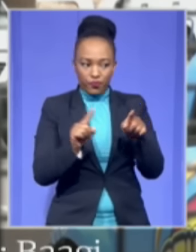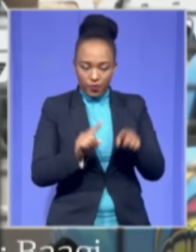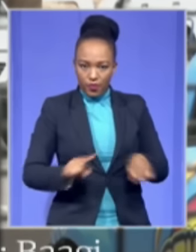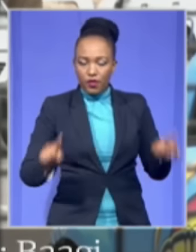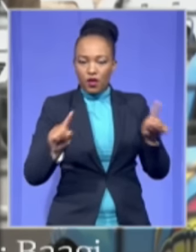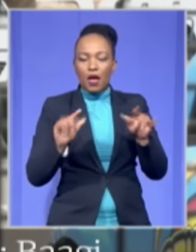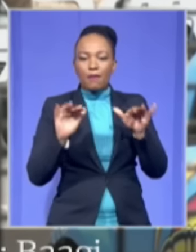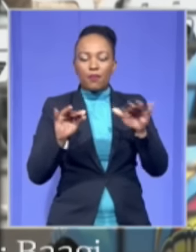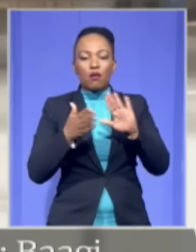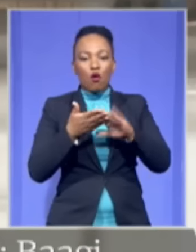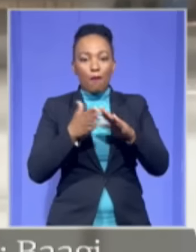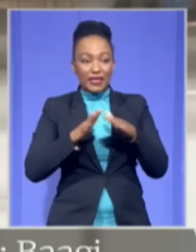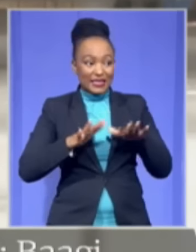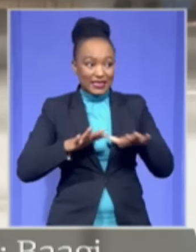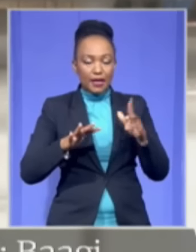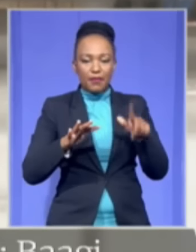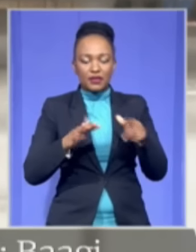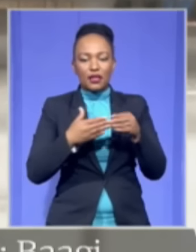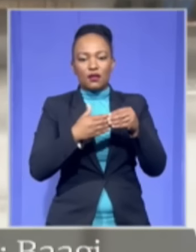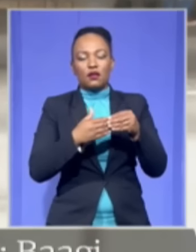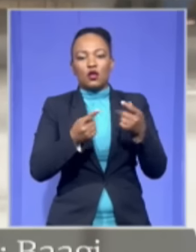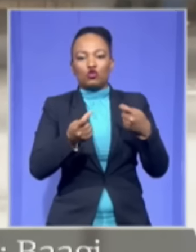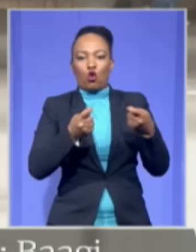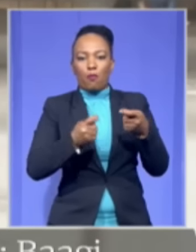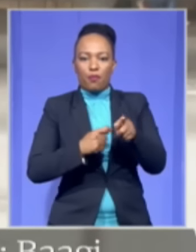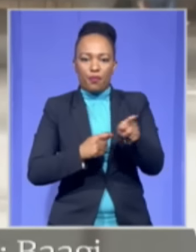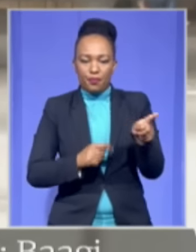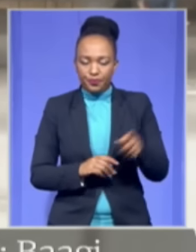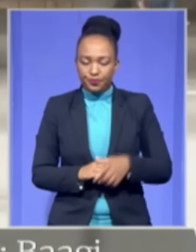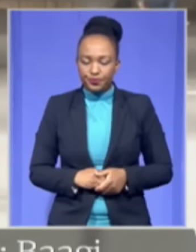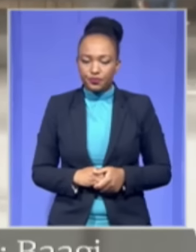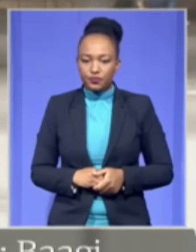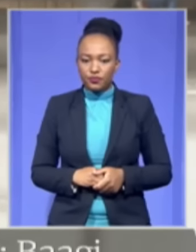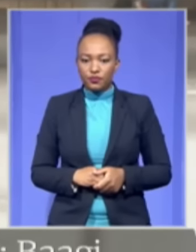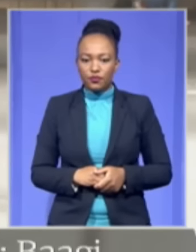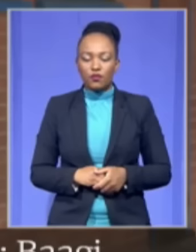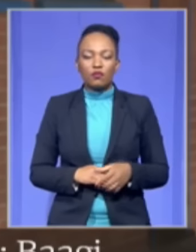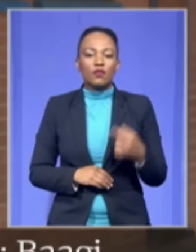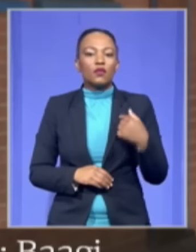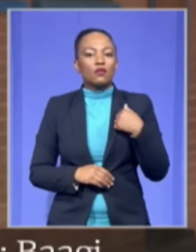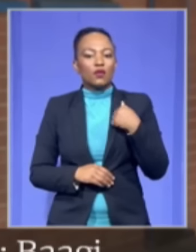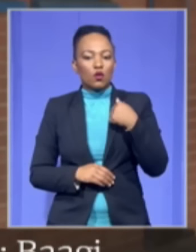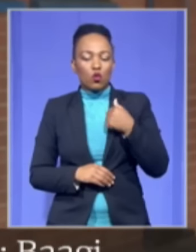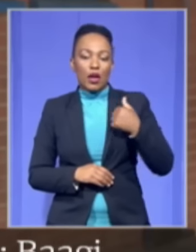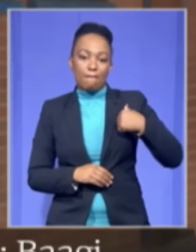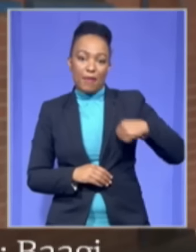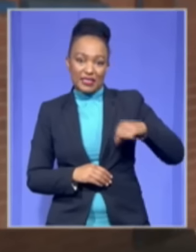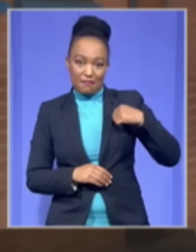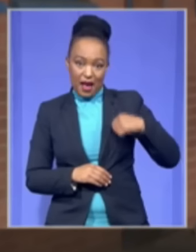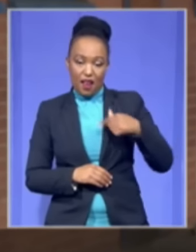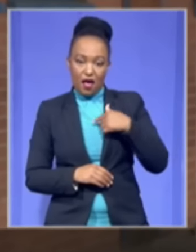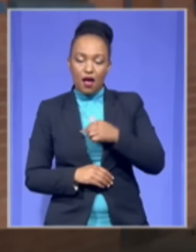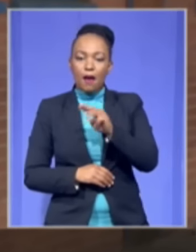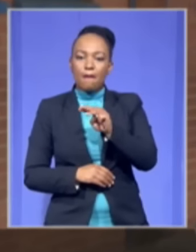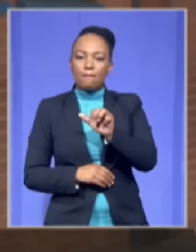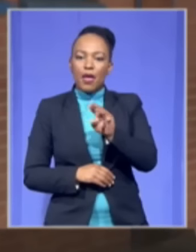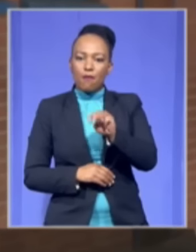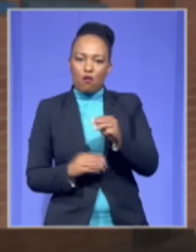legae e nne bona ba tsamaisa mabentlele ano. E sale re isa memorandum mane masipale last year ka yone nako ena